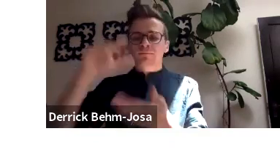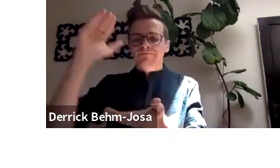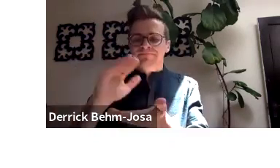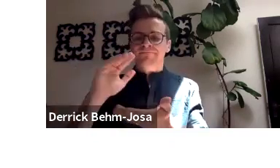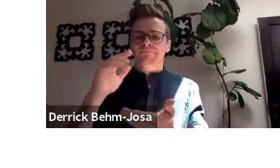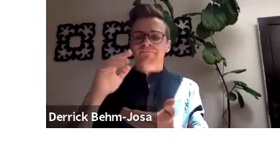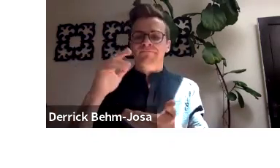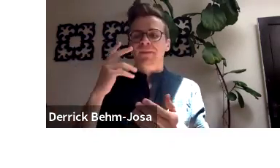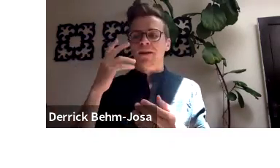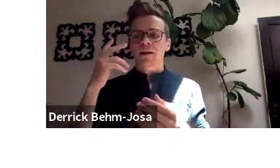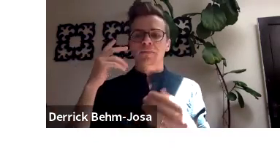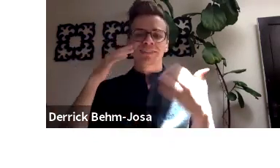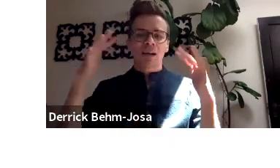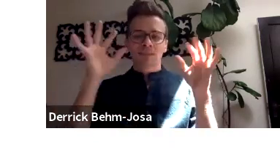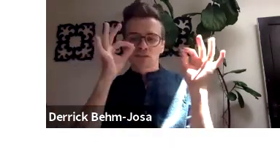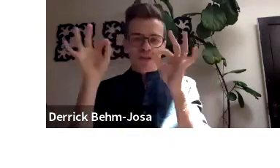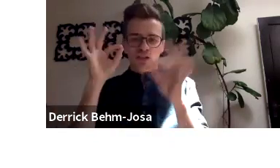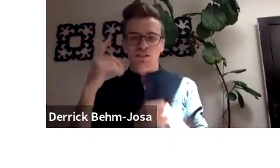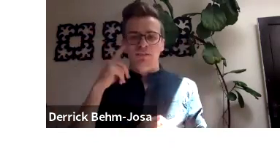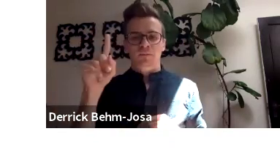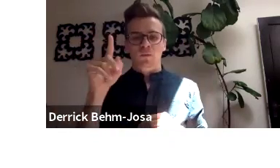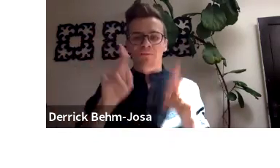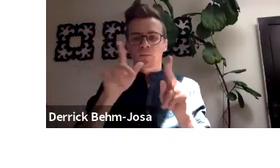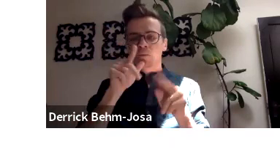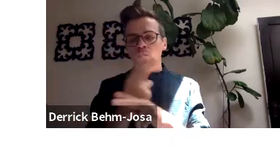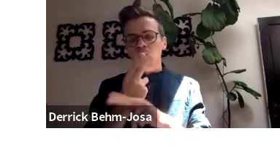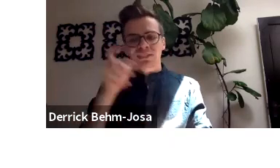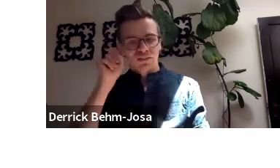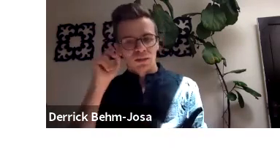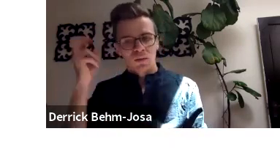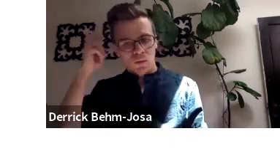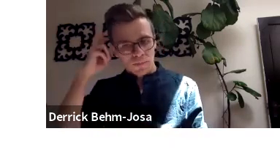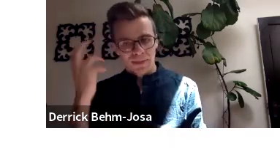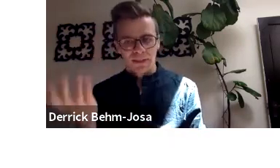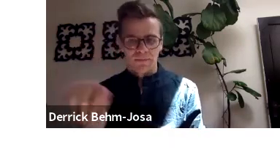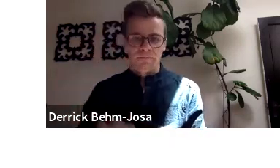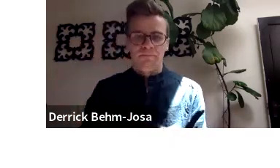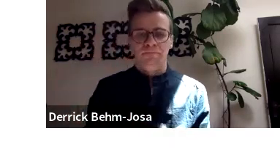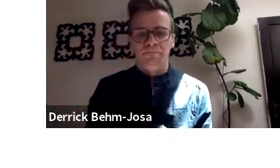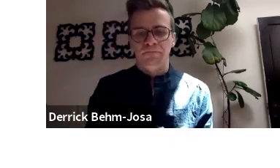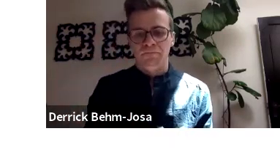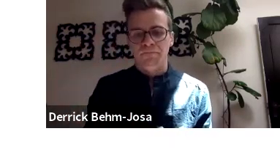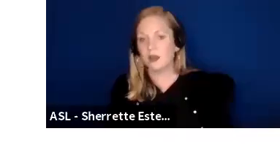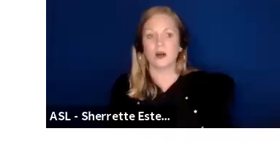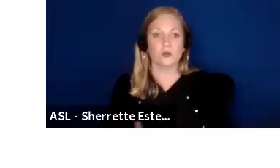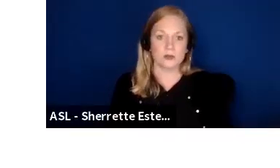Sound barriers and how to mitigate sound distractions for people who use hearing devices are really